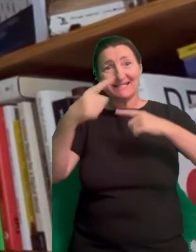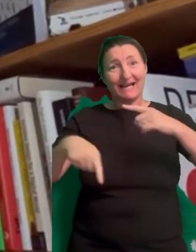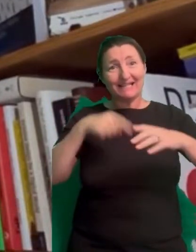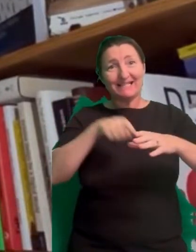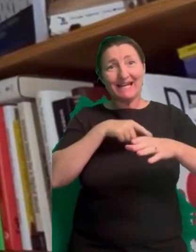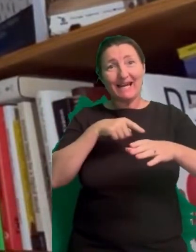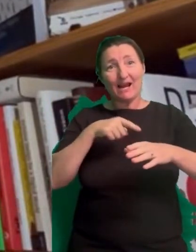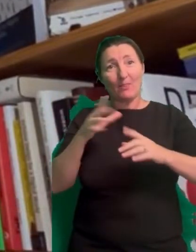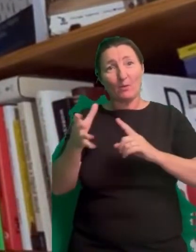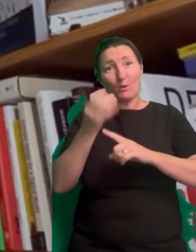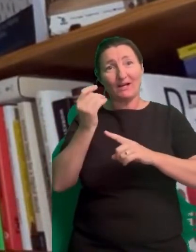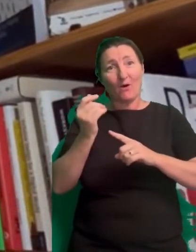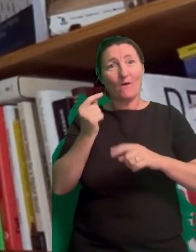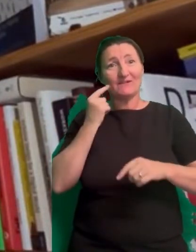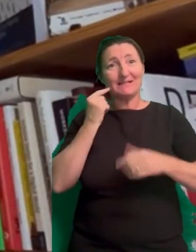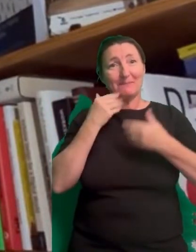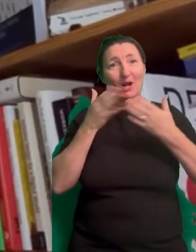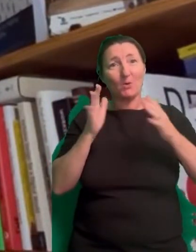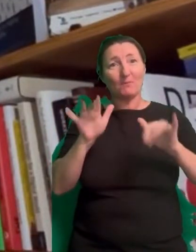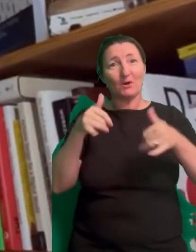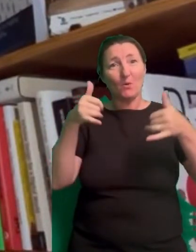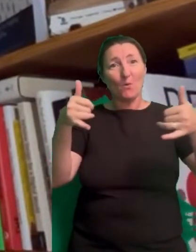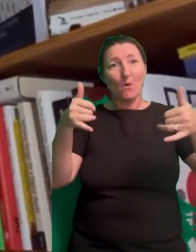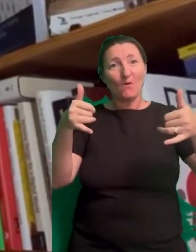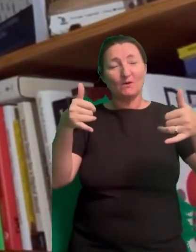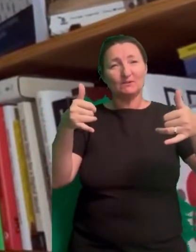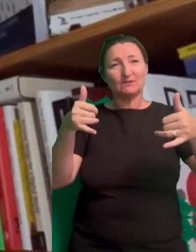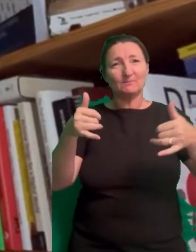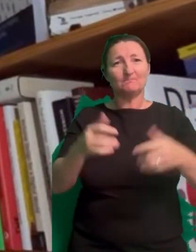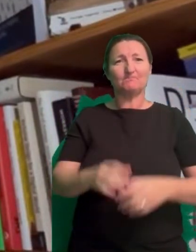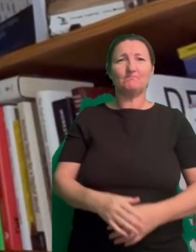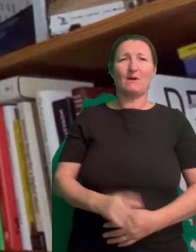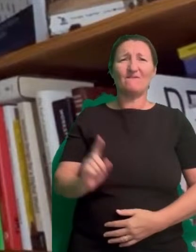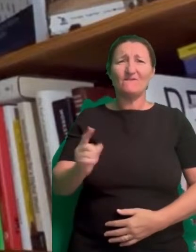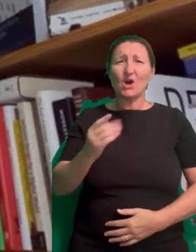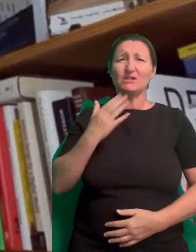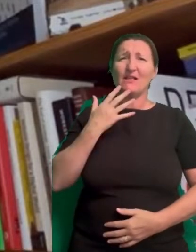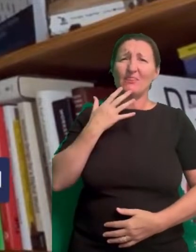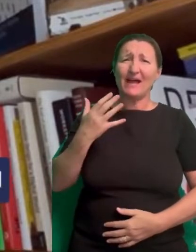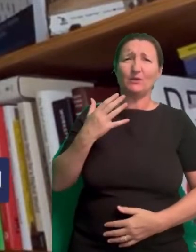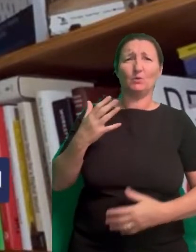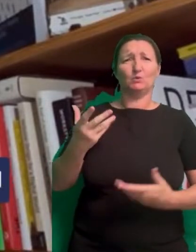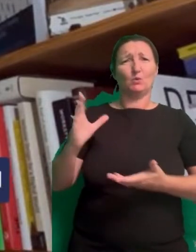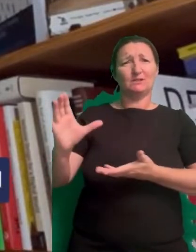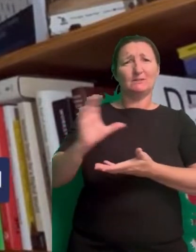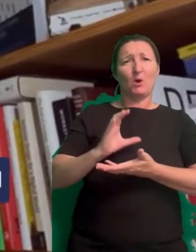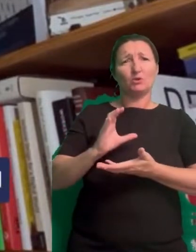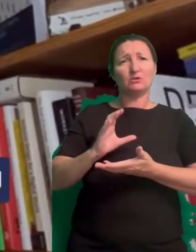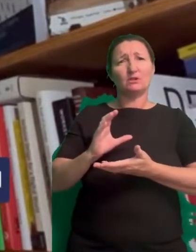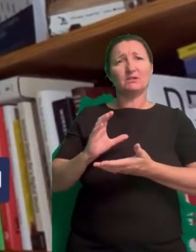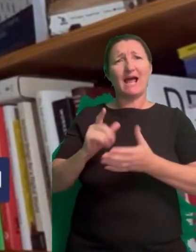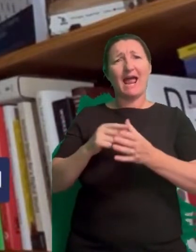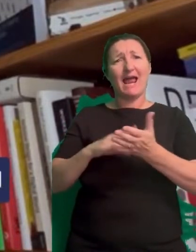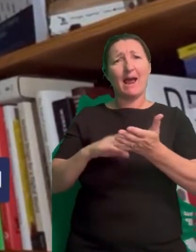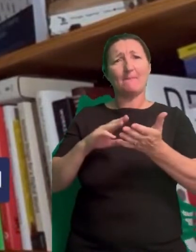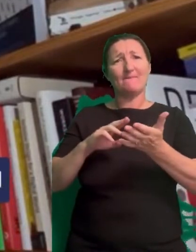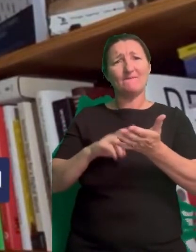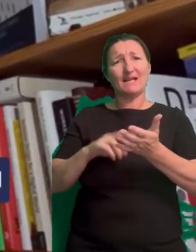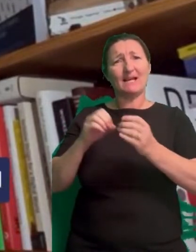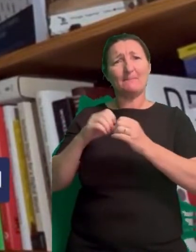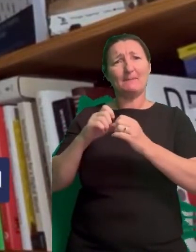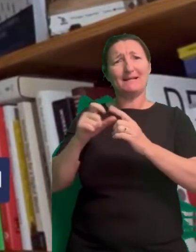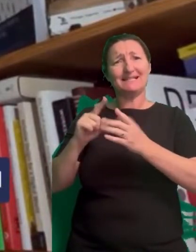year winners of the Simply Open Awards. Firstly, a big thank you to our sponsors, AMVBBDO and Eli